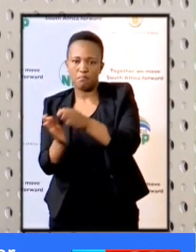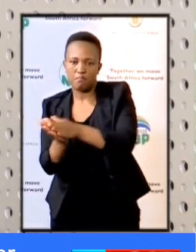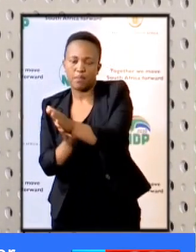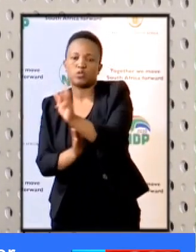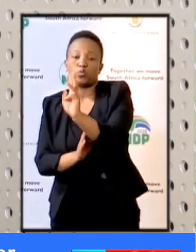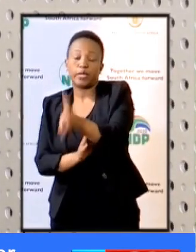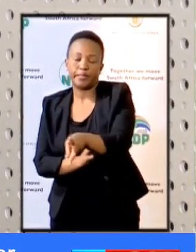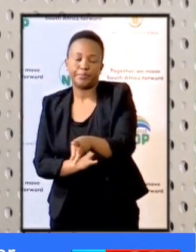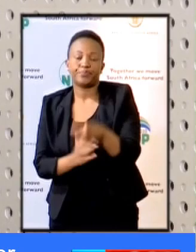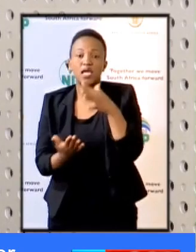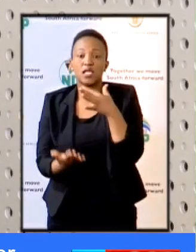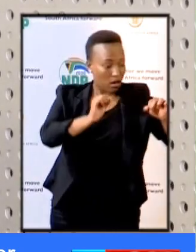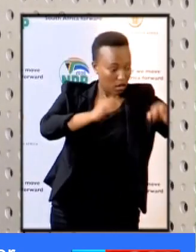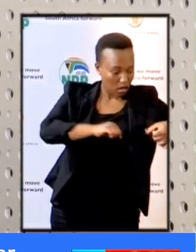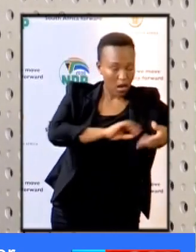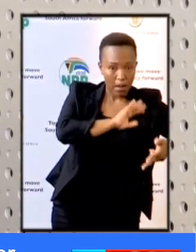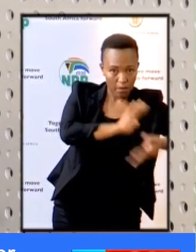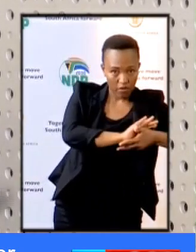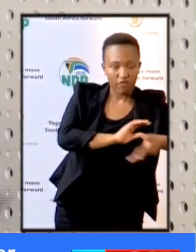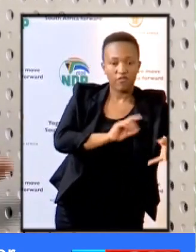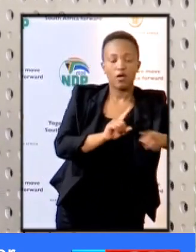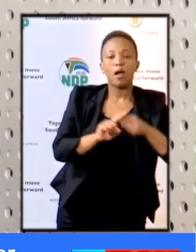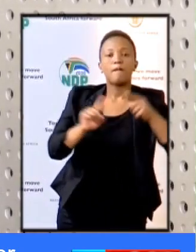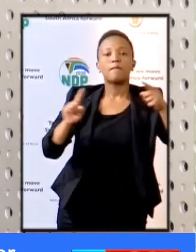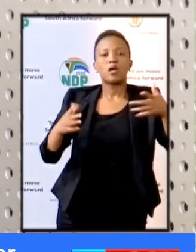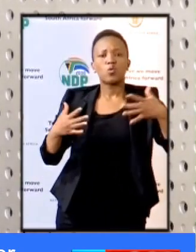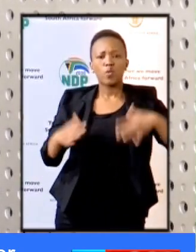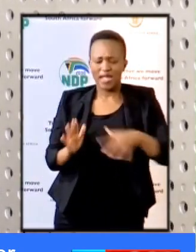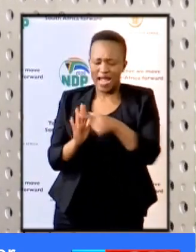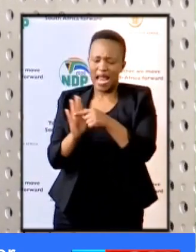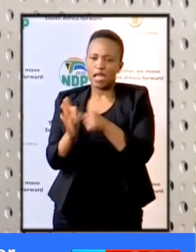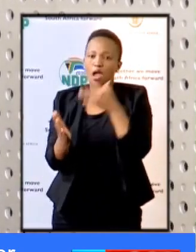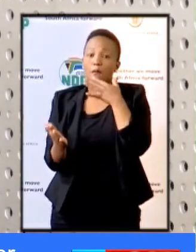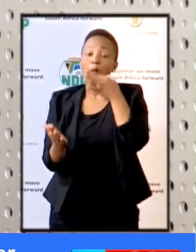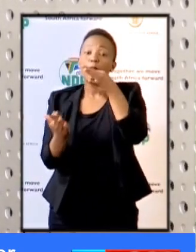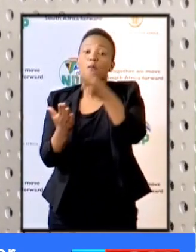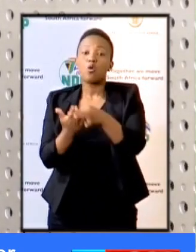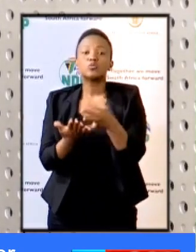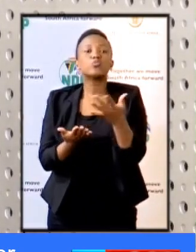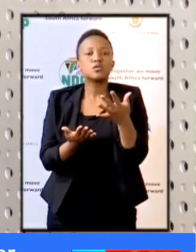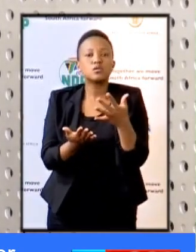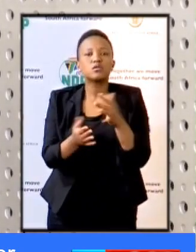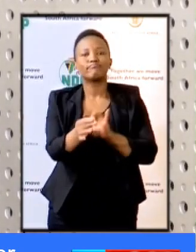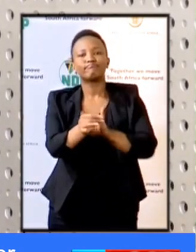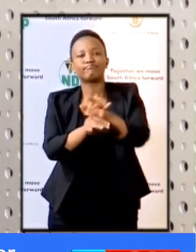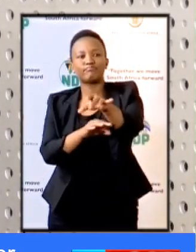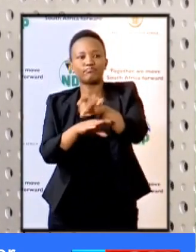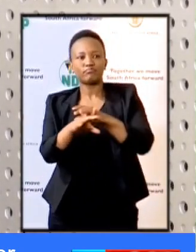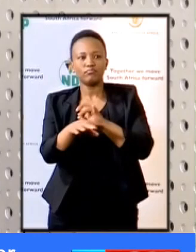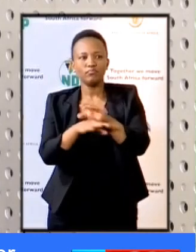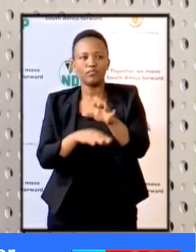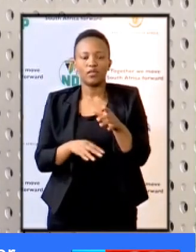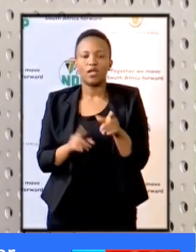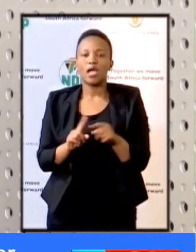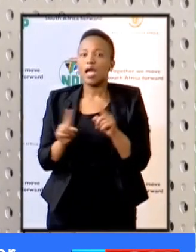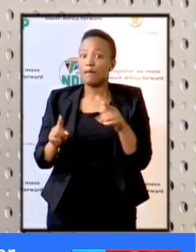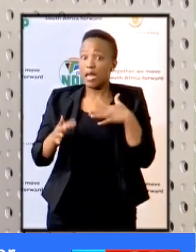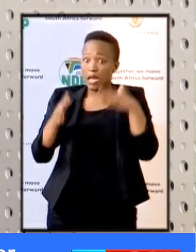calendar that we're consulting around. So Motshekga le Mhaule ba sonke